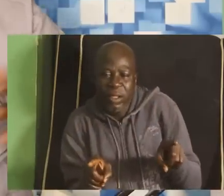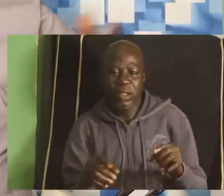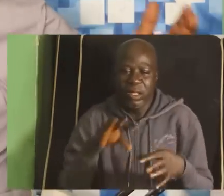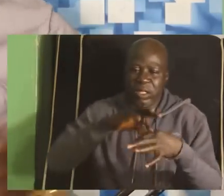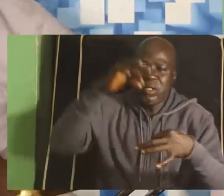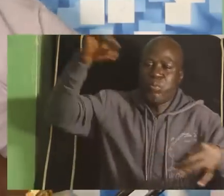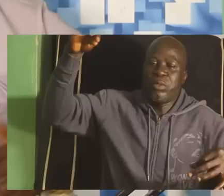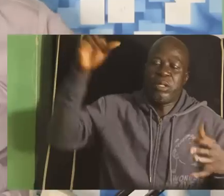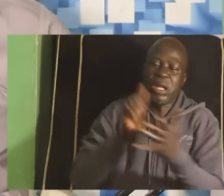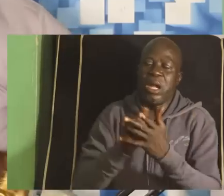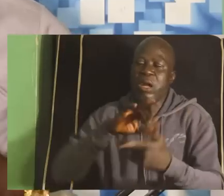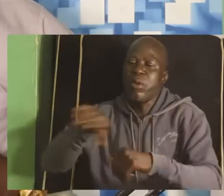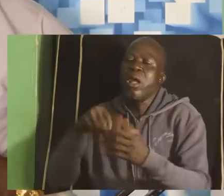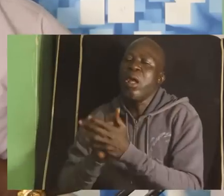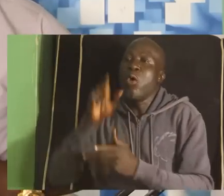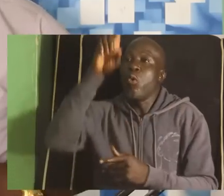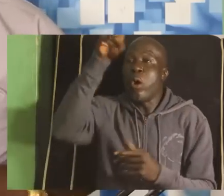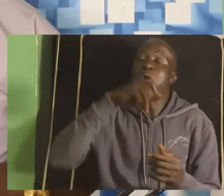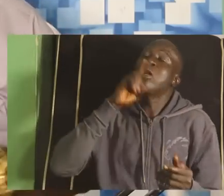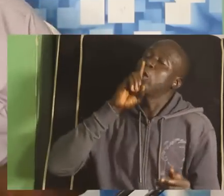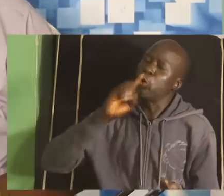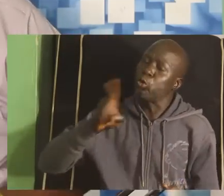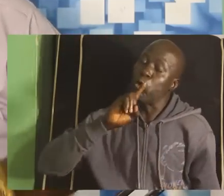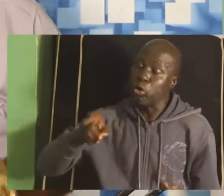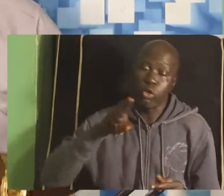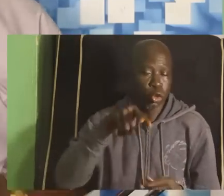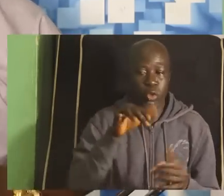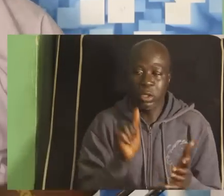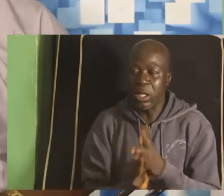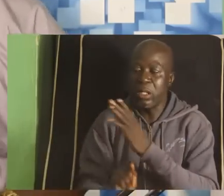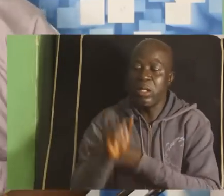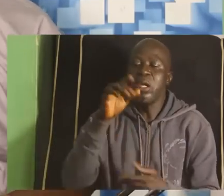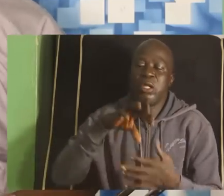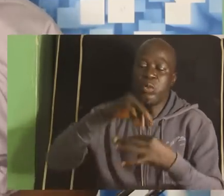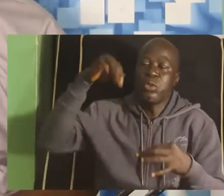100%. 100%. When the that is me, no,